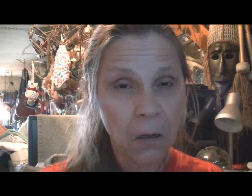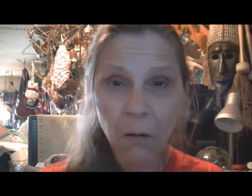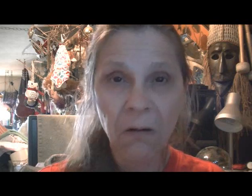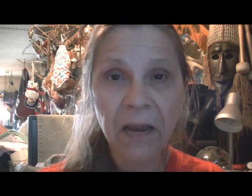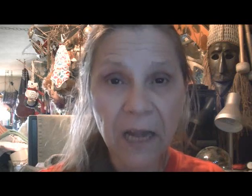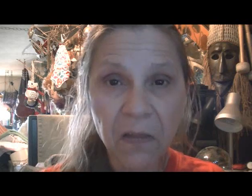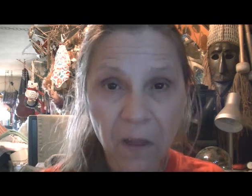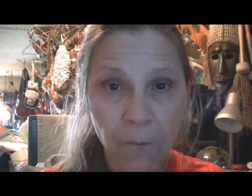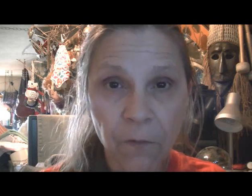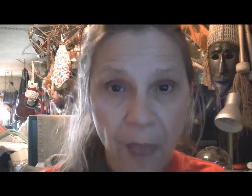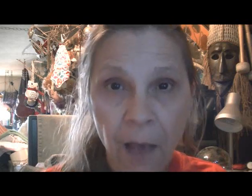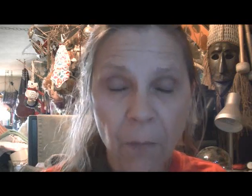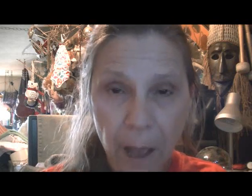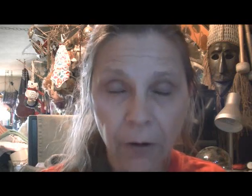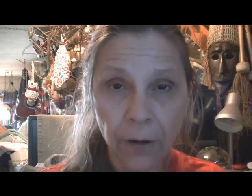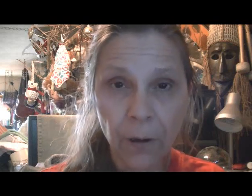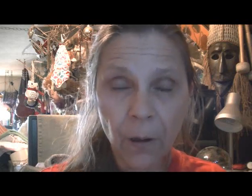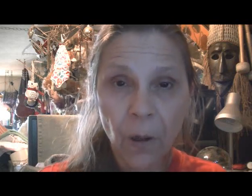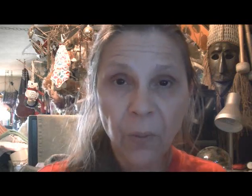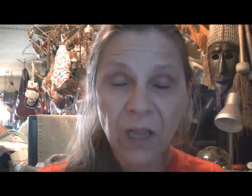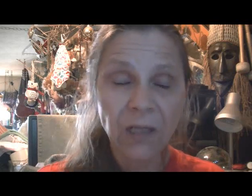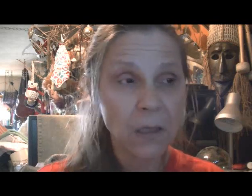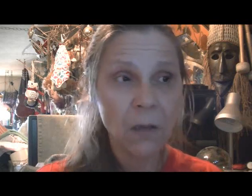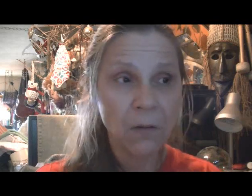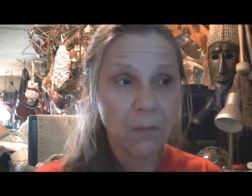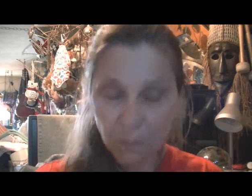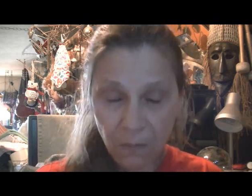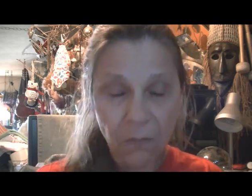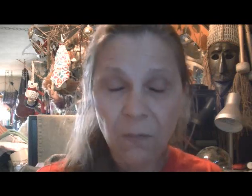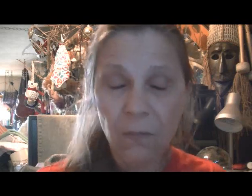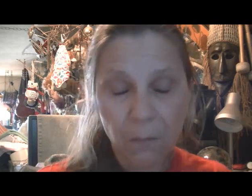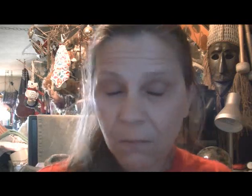kidney or anything for that matter, because